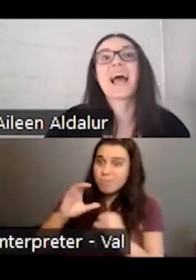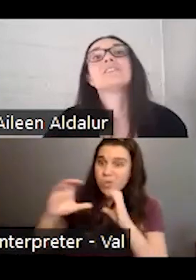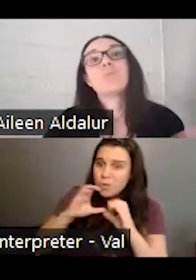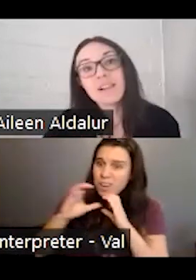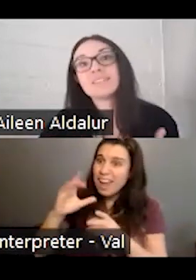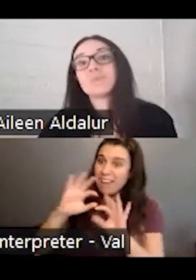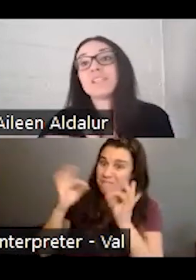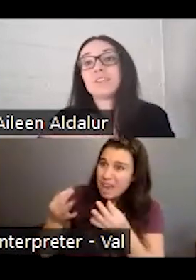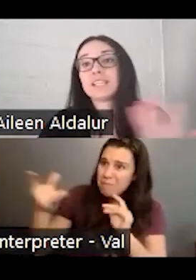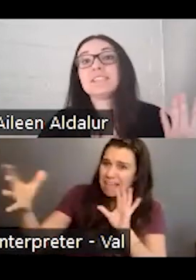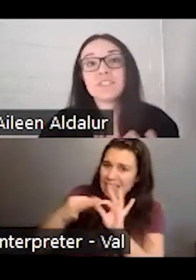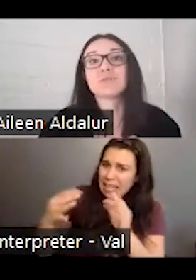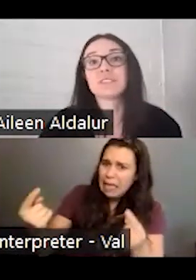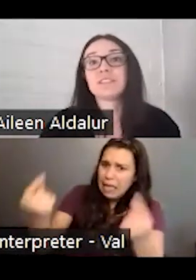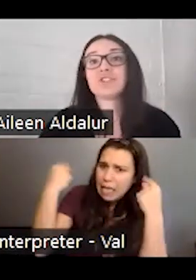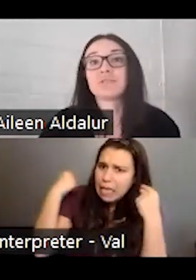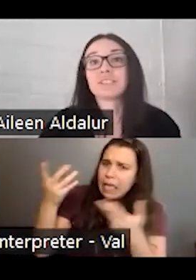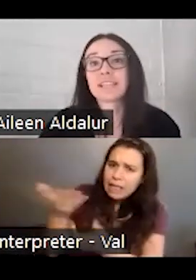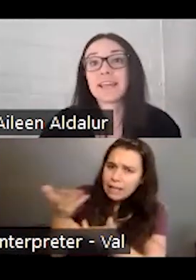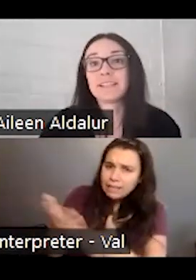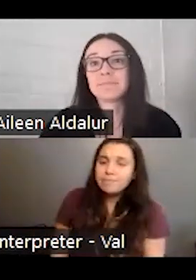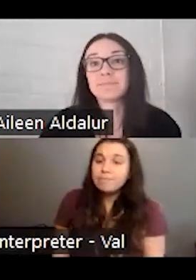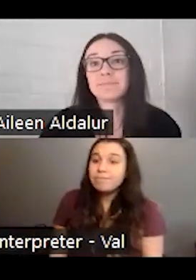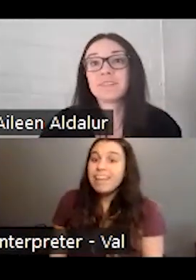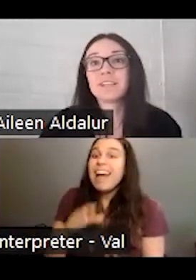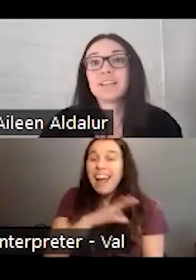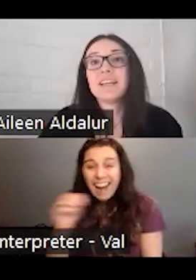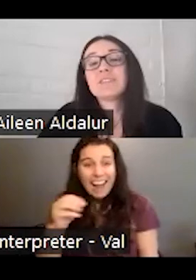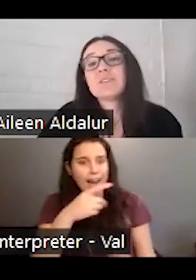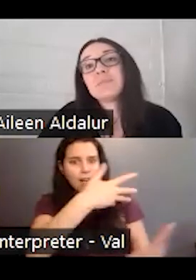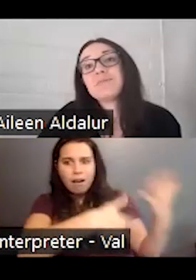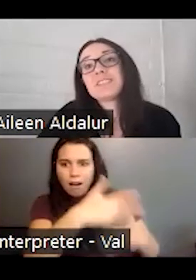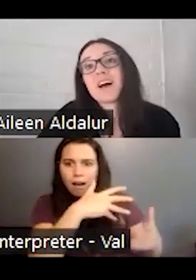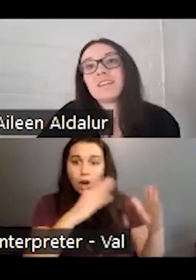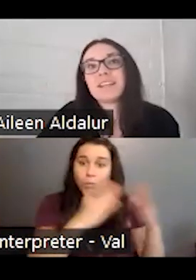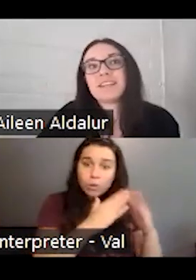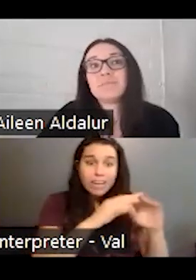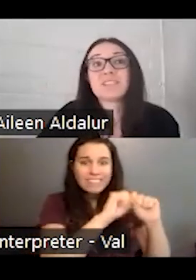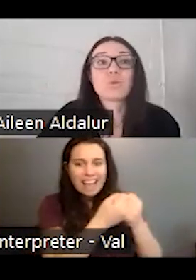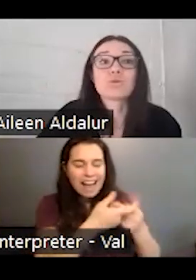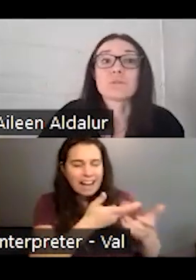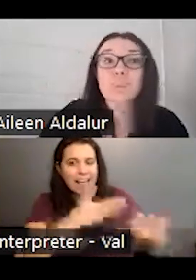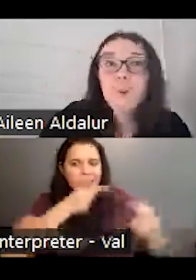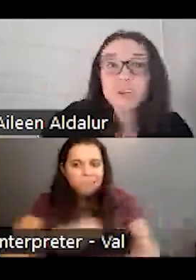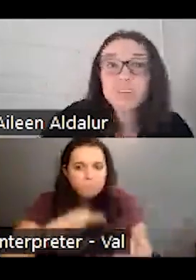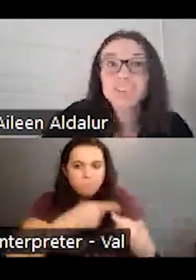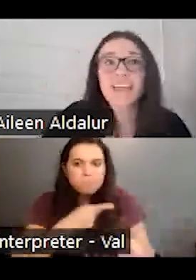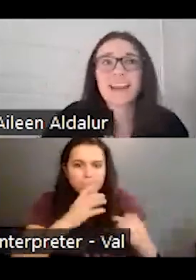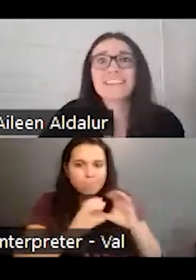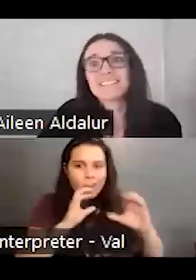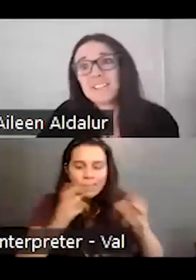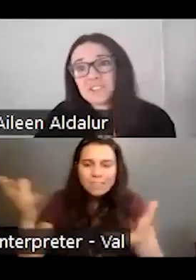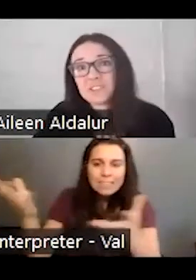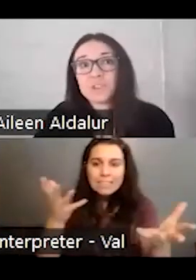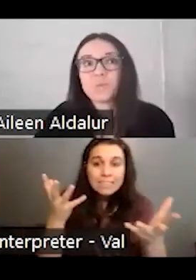families, as well as with hearing individuals in the general society. So this may result in limited social support